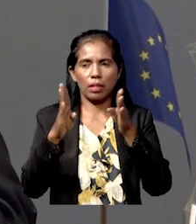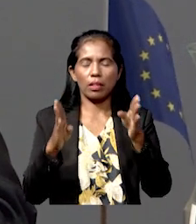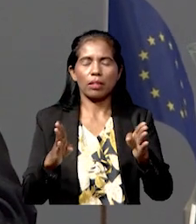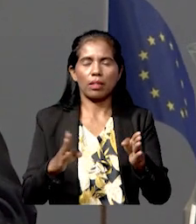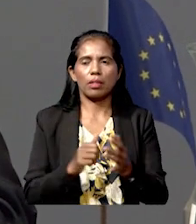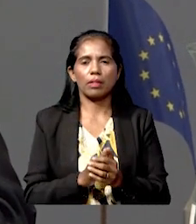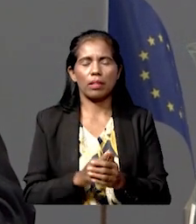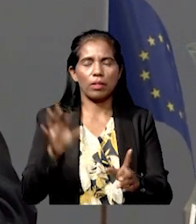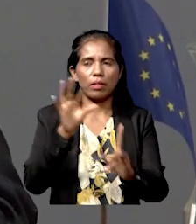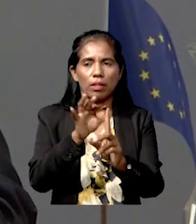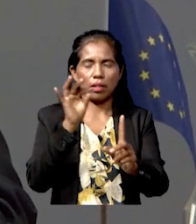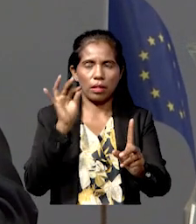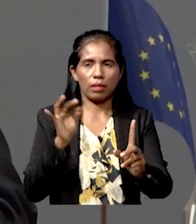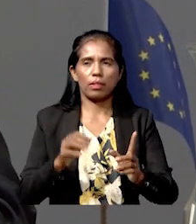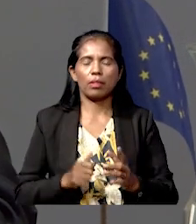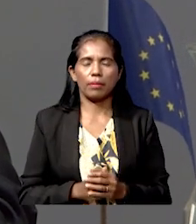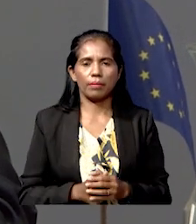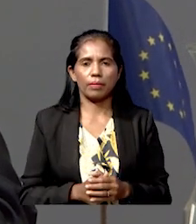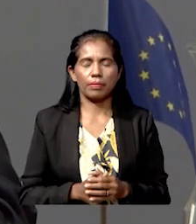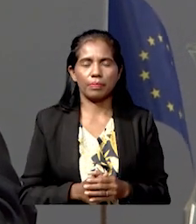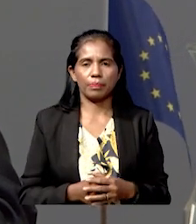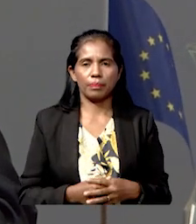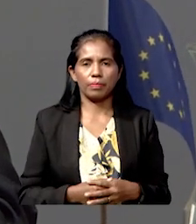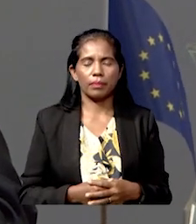election day was calm and orderly.